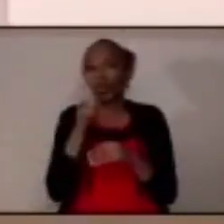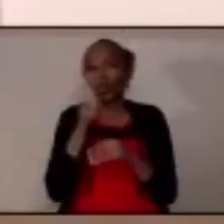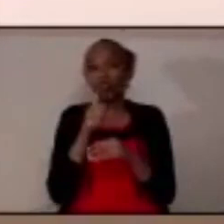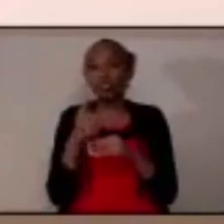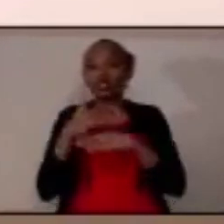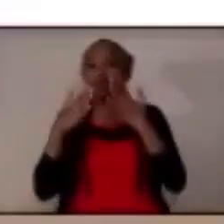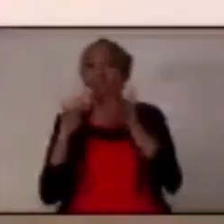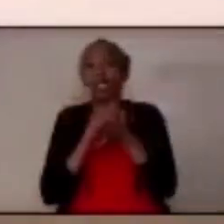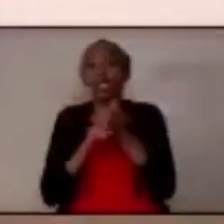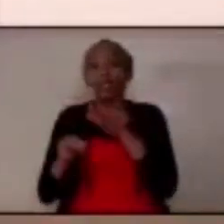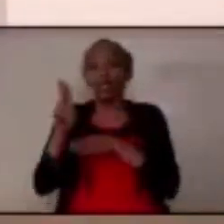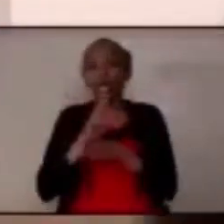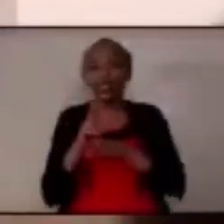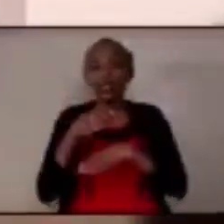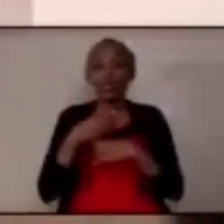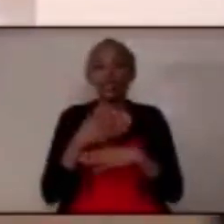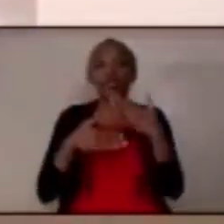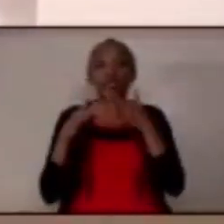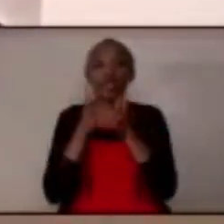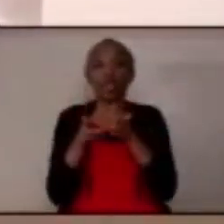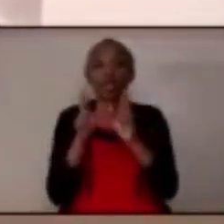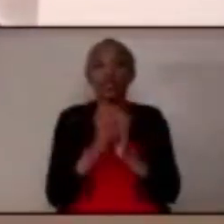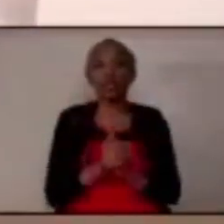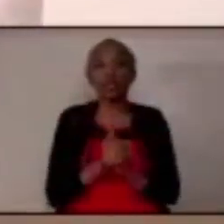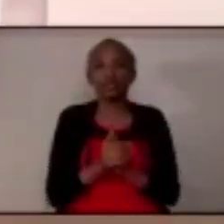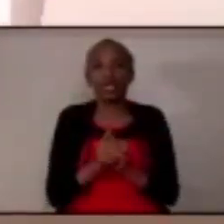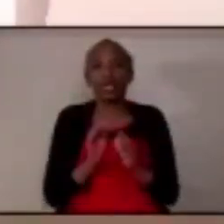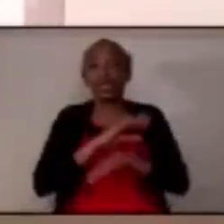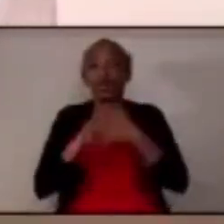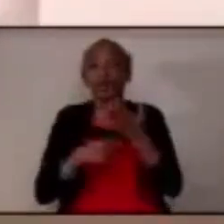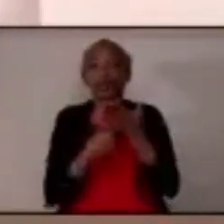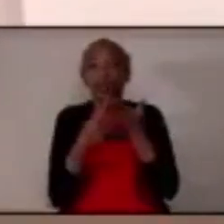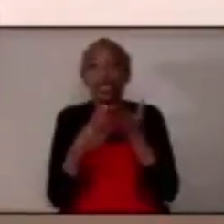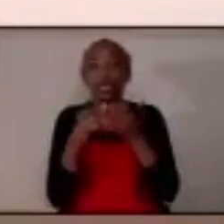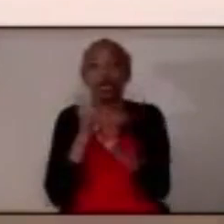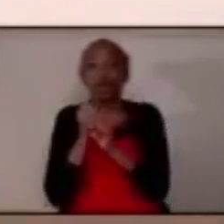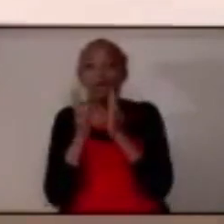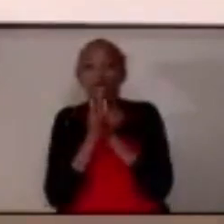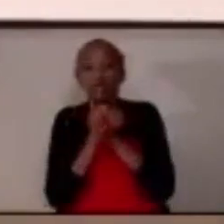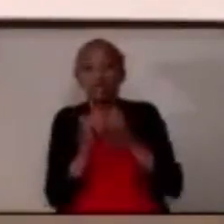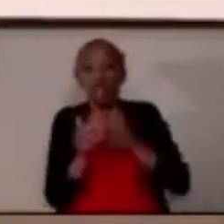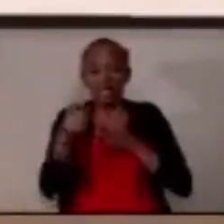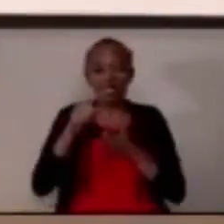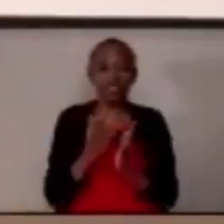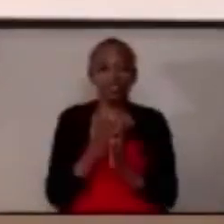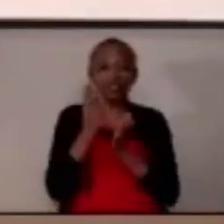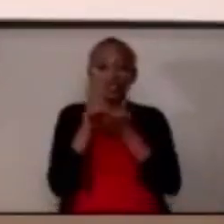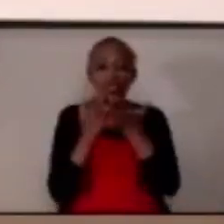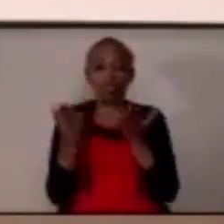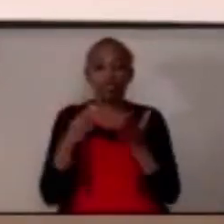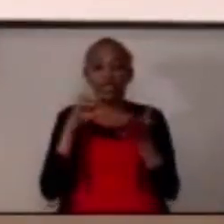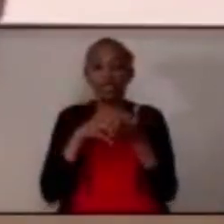to construct that road or to build that road. And throughout this week, my colleagues will take us through some of those